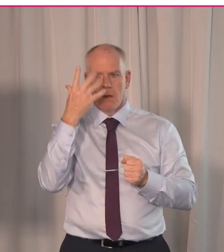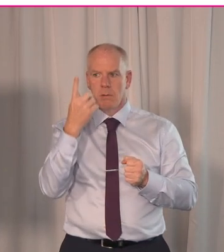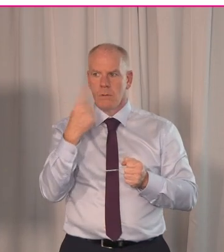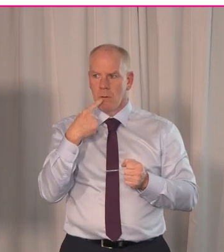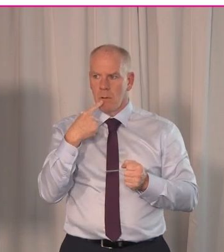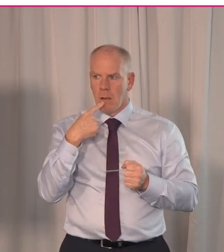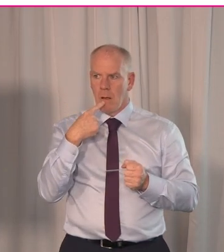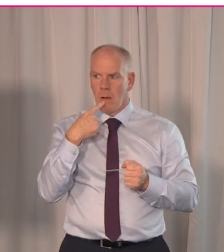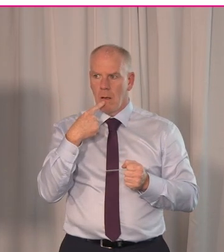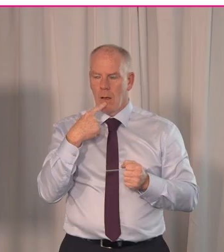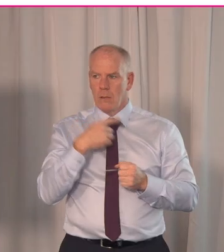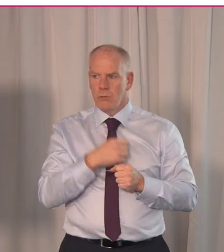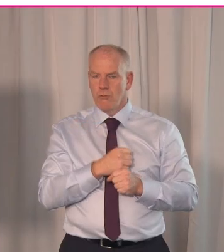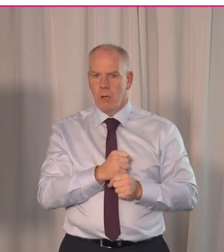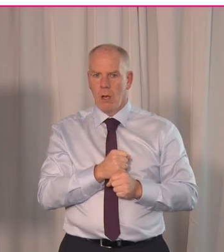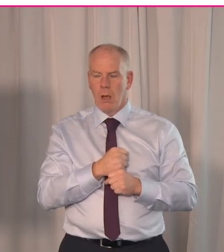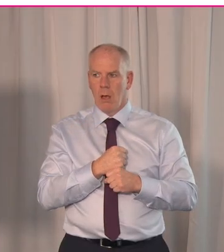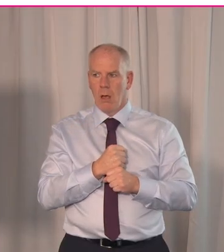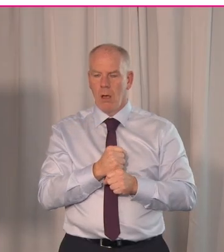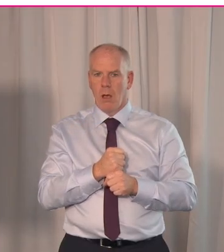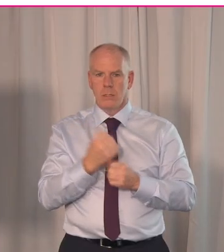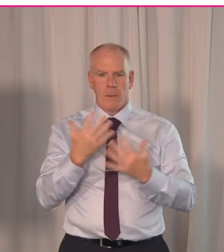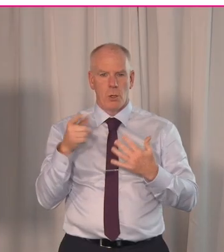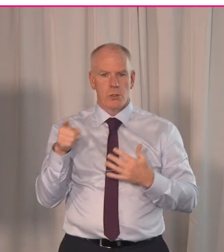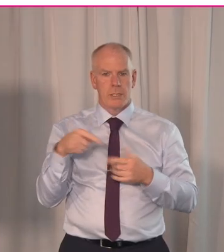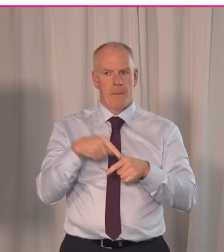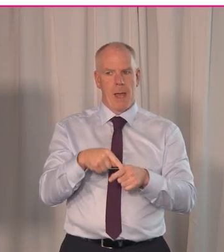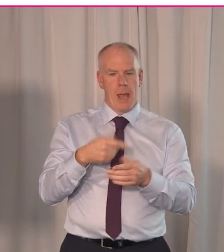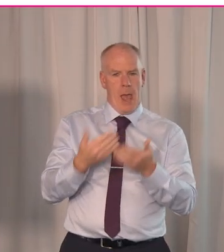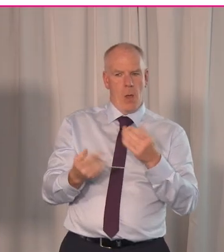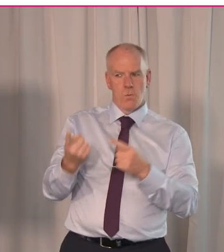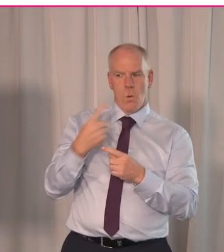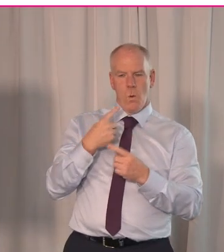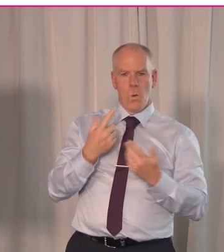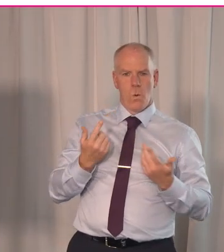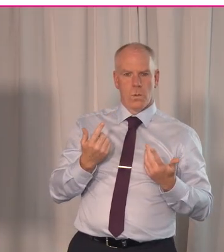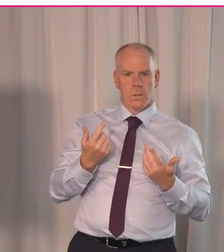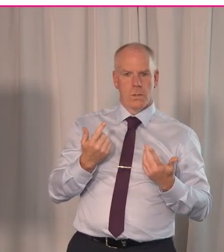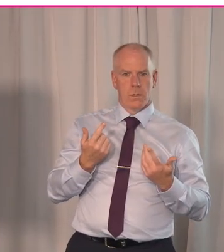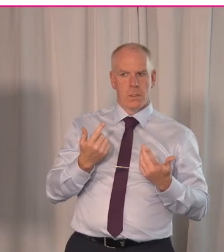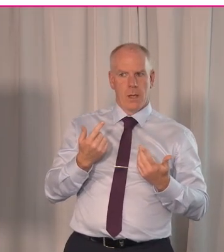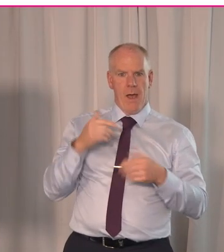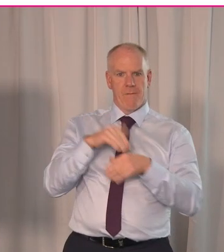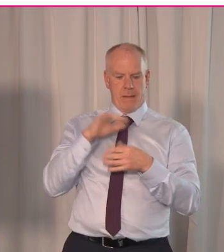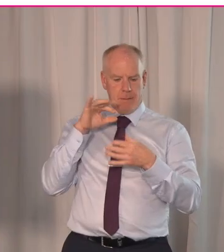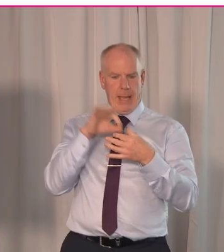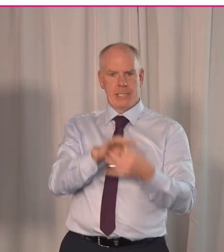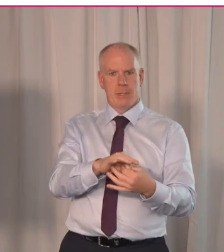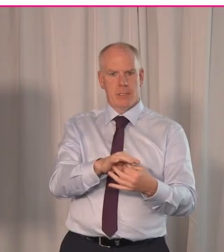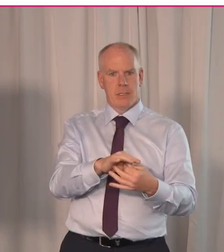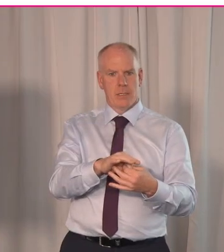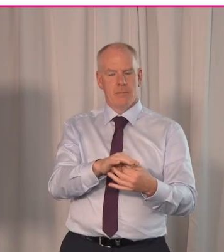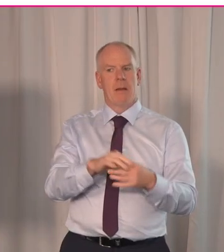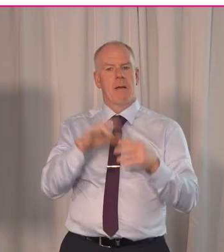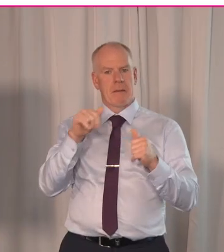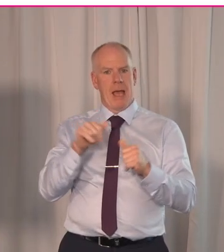impact on their levels of distress and anxiety, a bearing on the attachment process, and can influence the parent-professional relationship